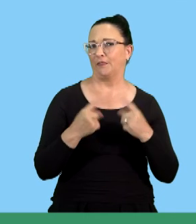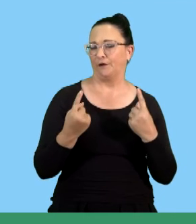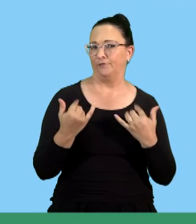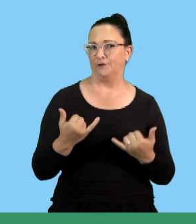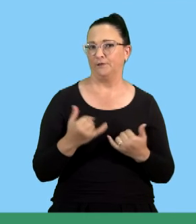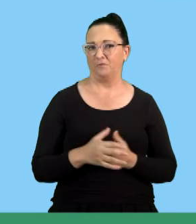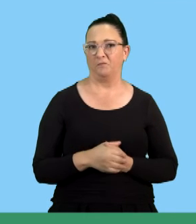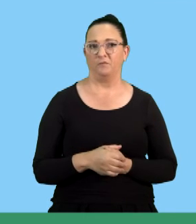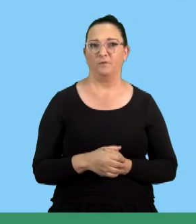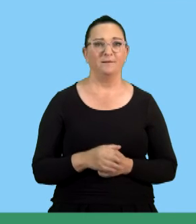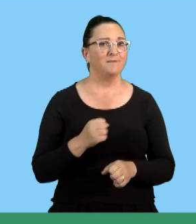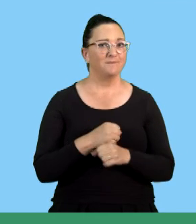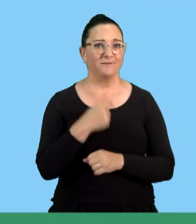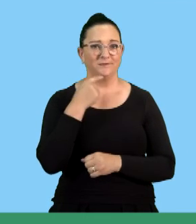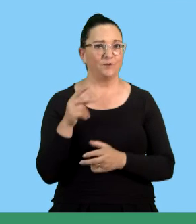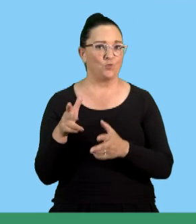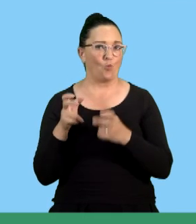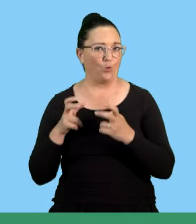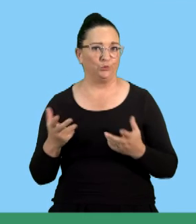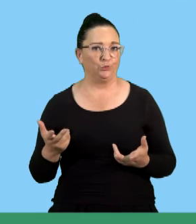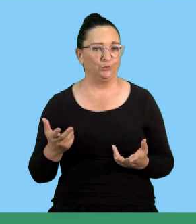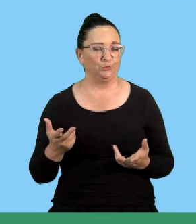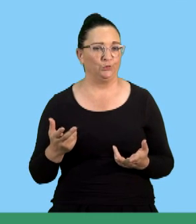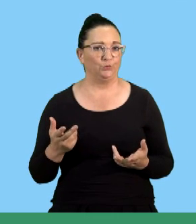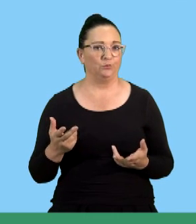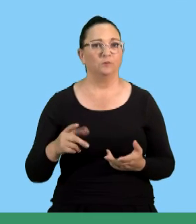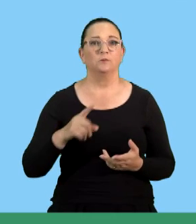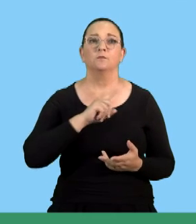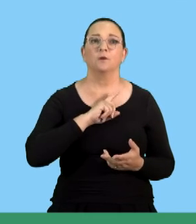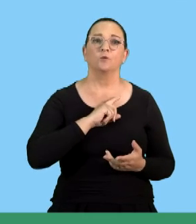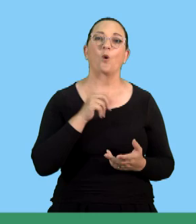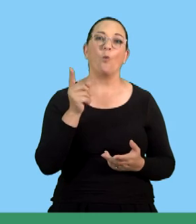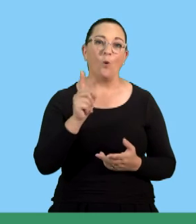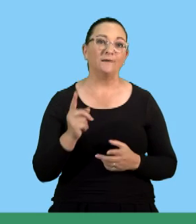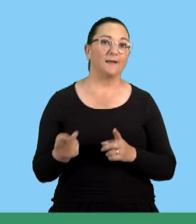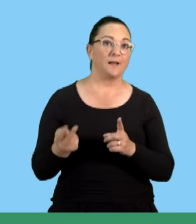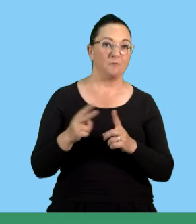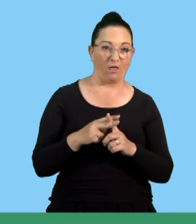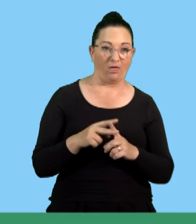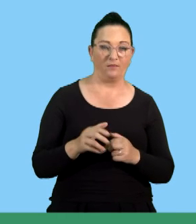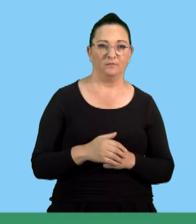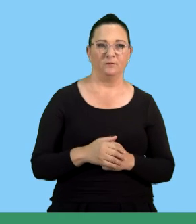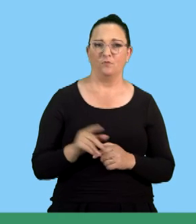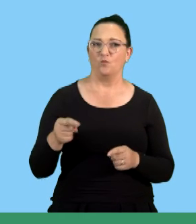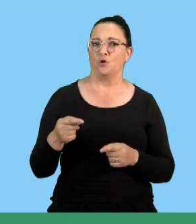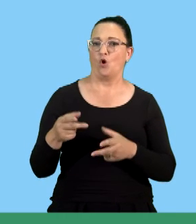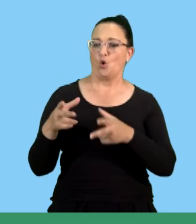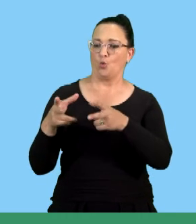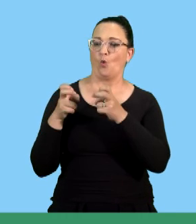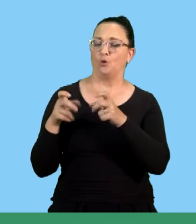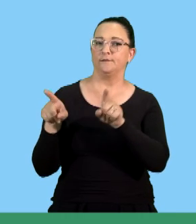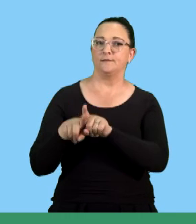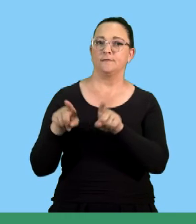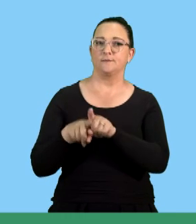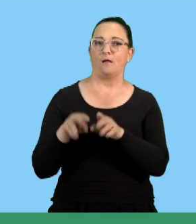this questioning. They never said quote, but they say what is it that they've applied. So you are not quoting. You cannot say they